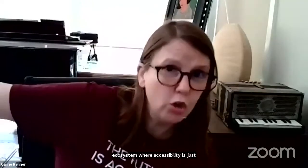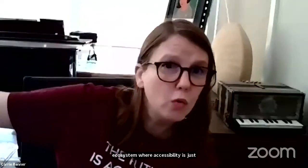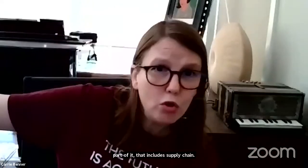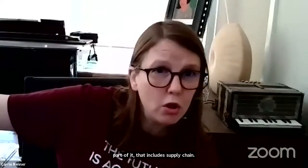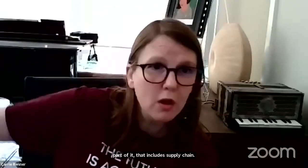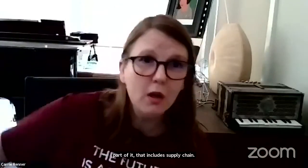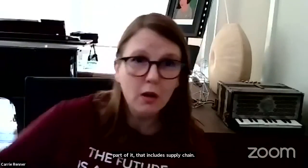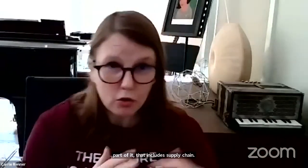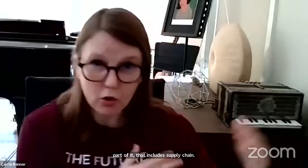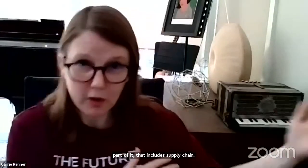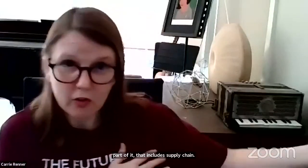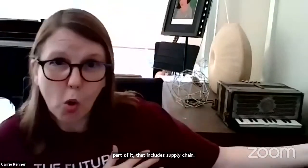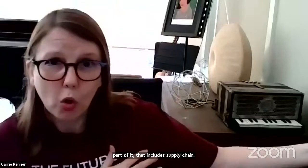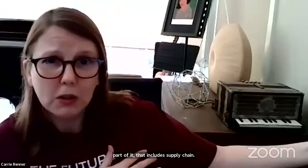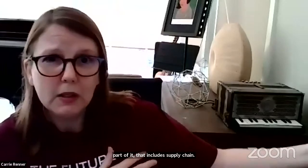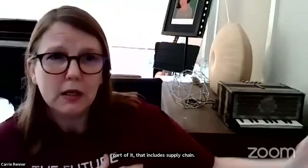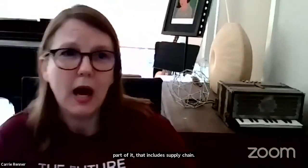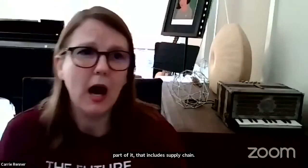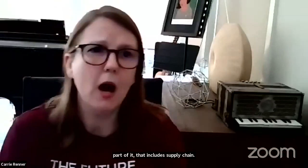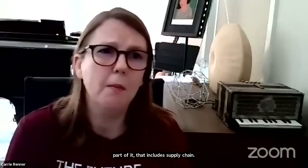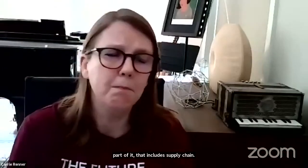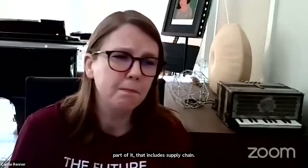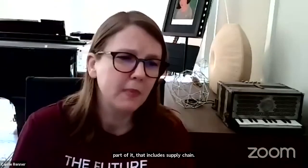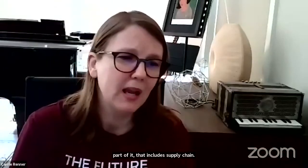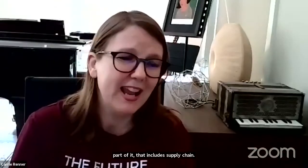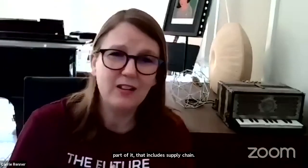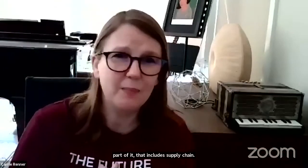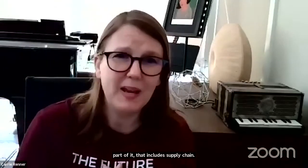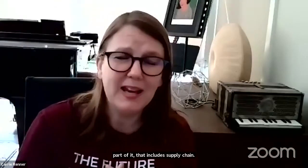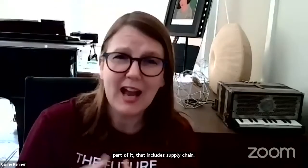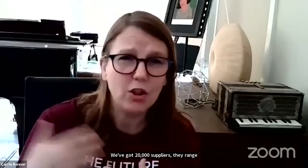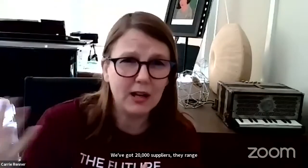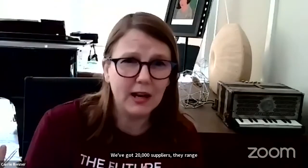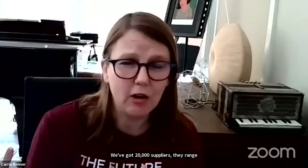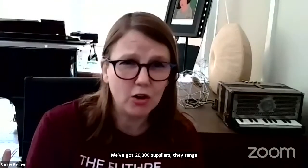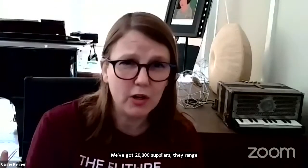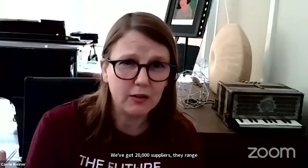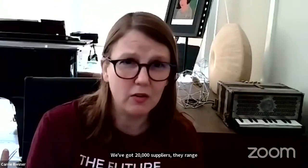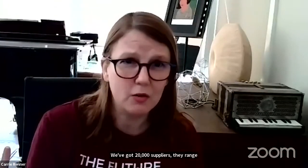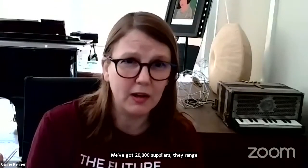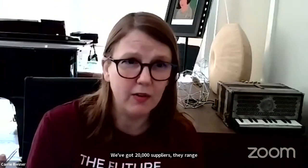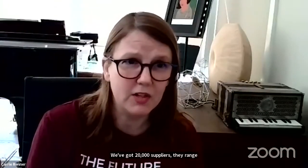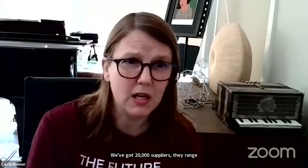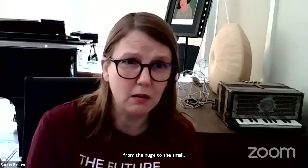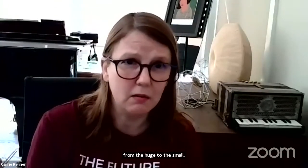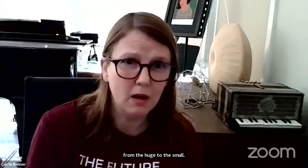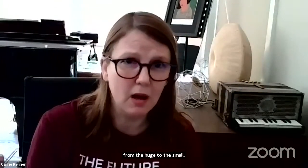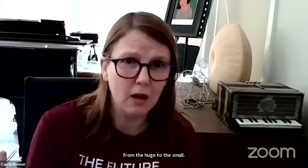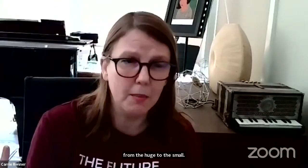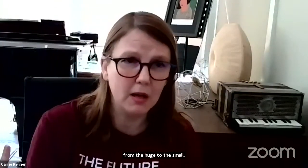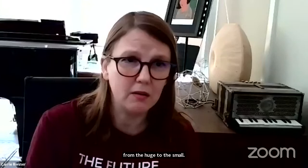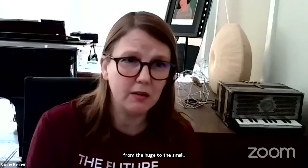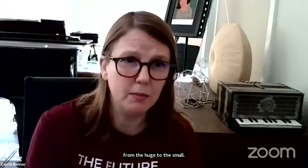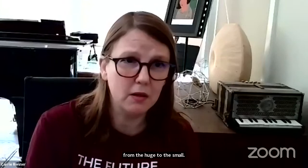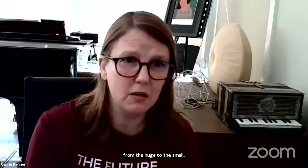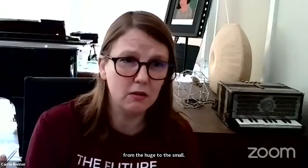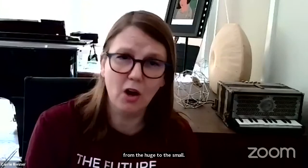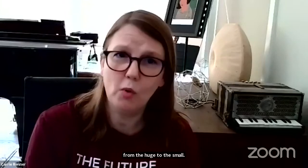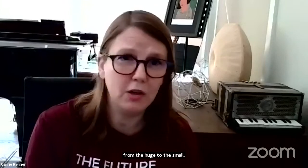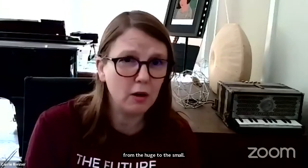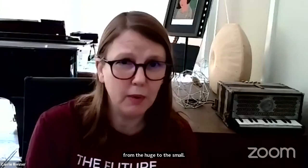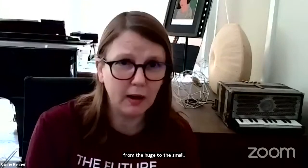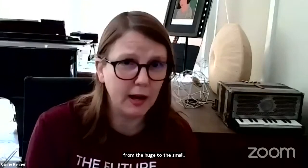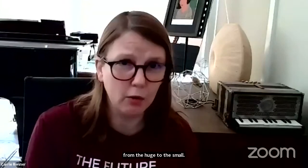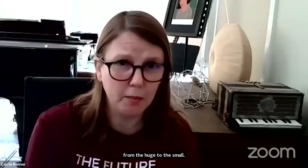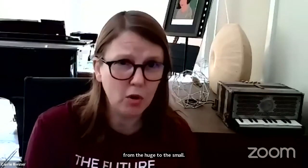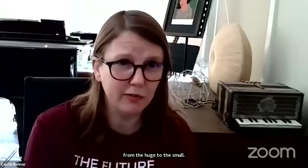the huge to the small. It's been actually in our contract since 2015. And accessibility is